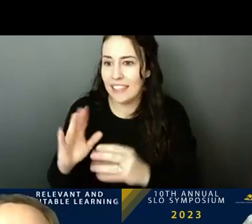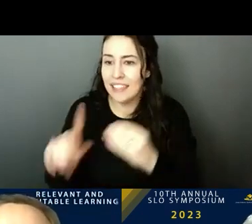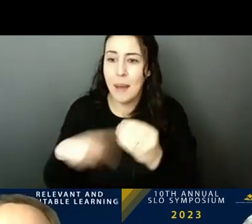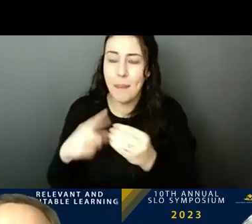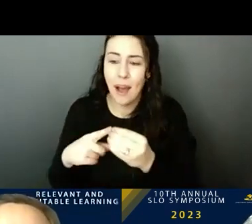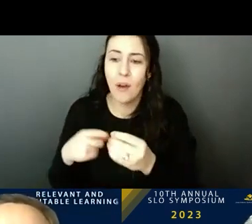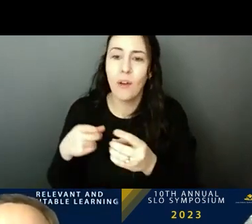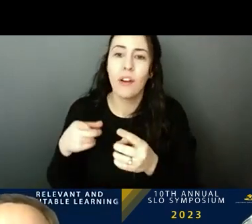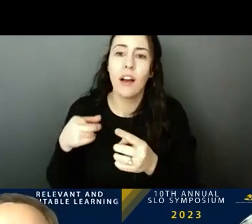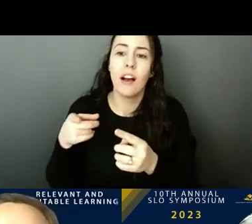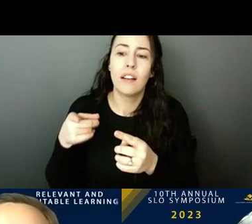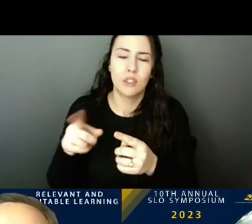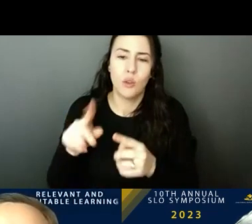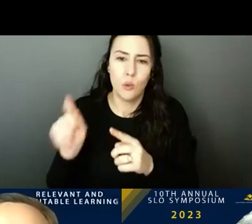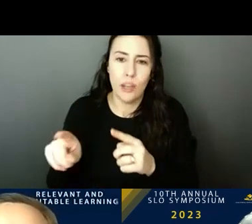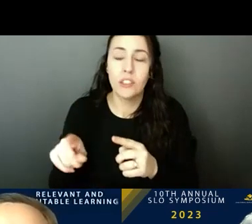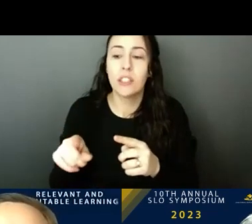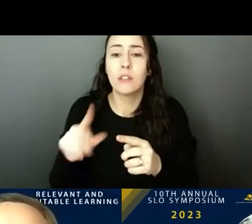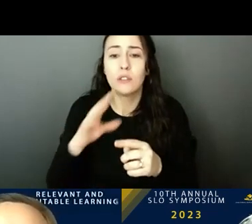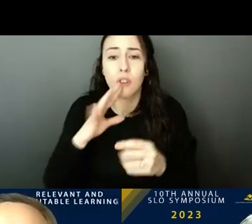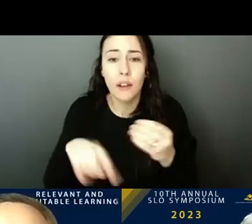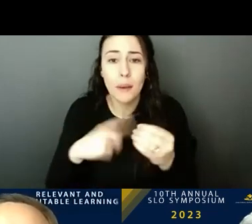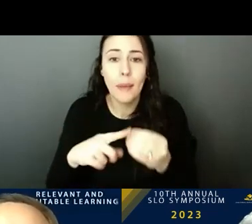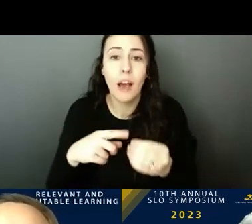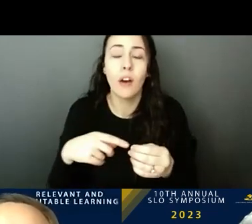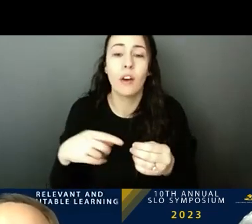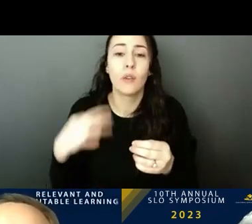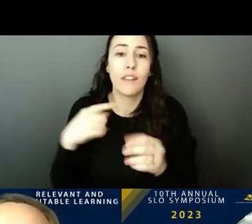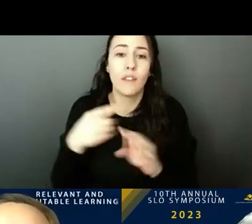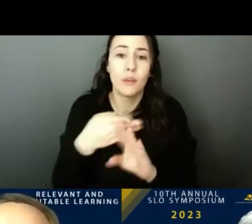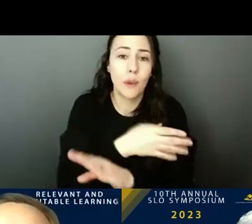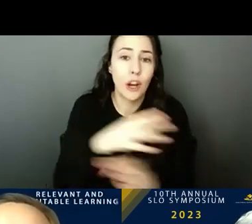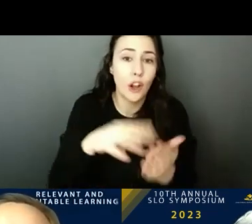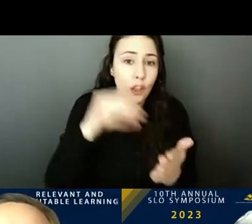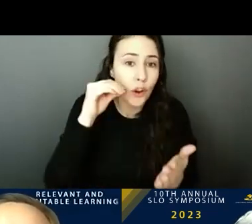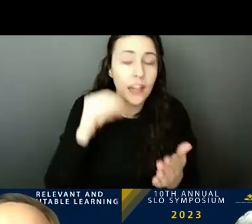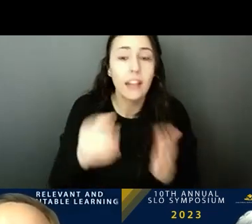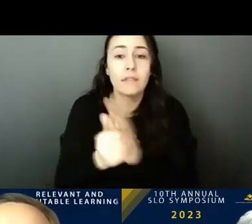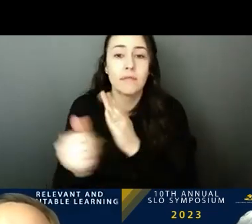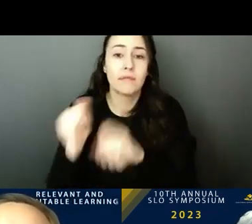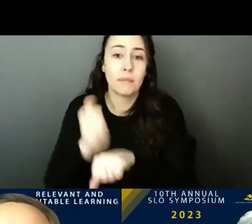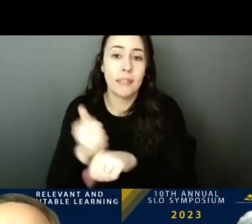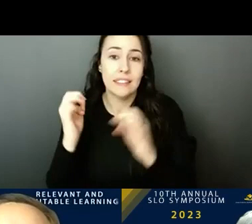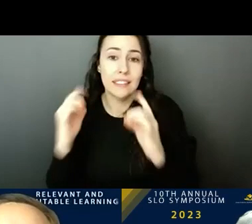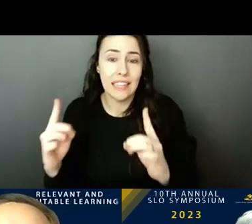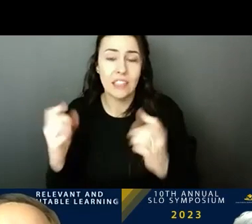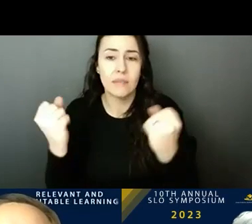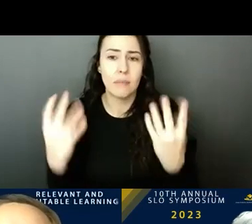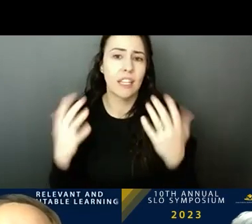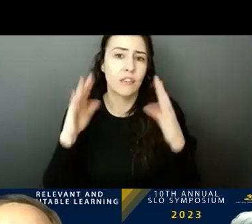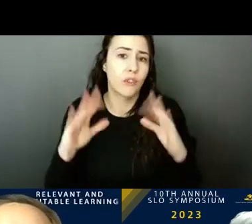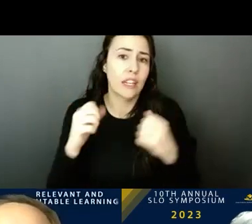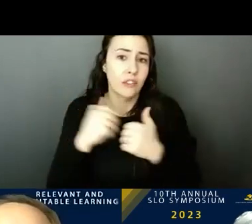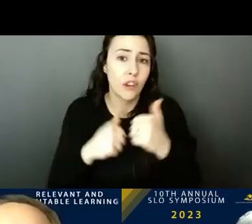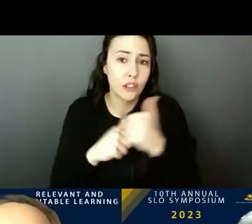we're talking a lot about credit for prior learning, competency-based education, all of these great structures, and yet